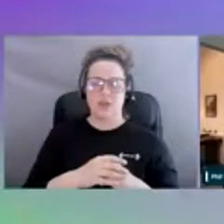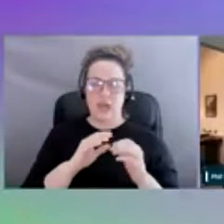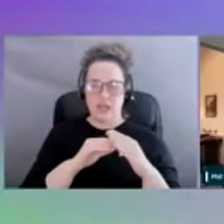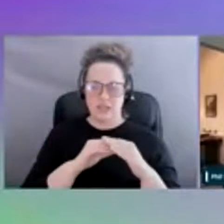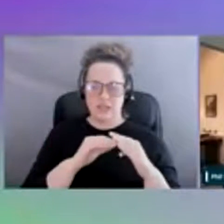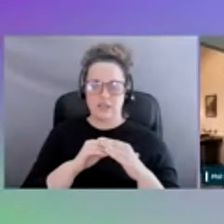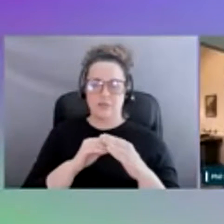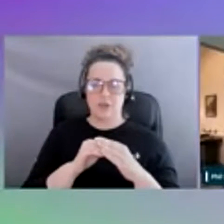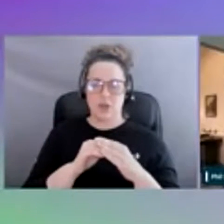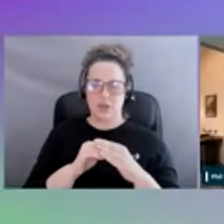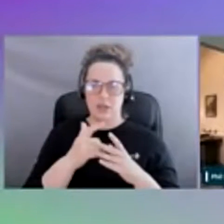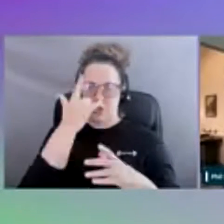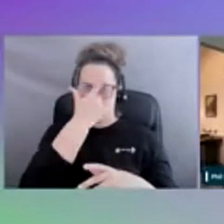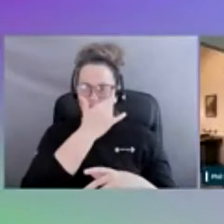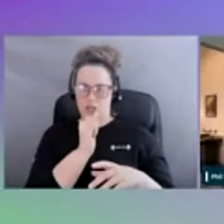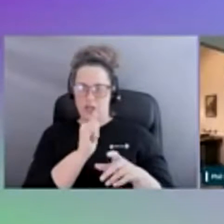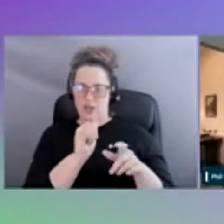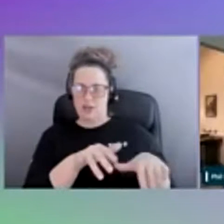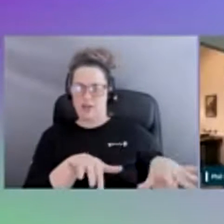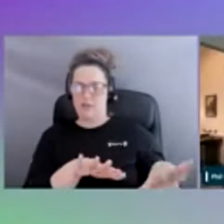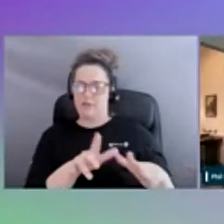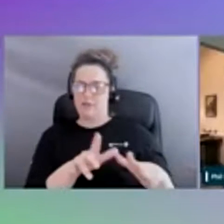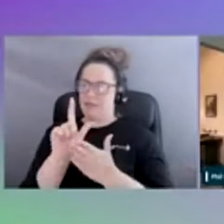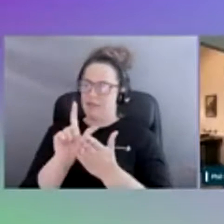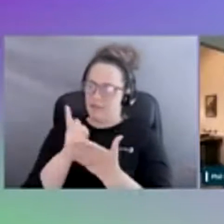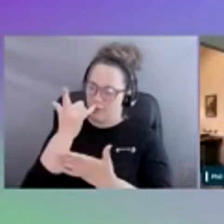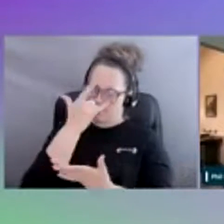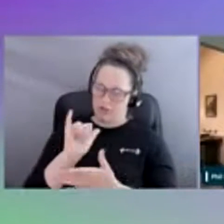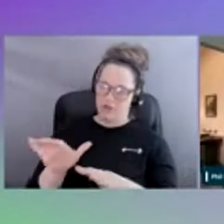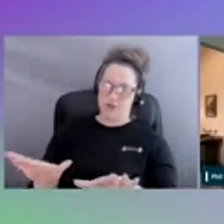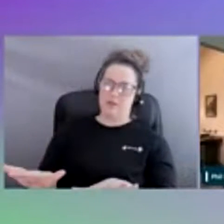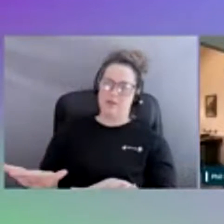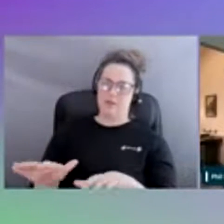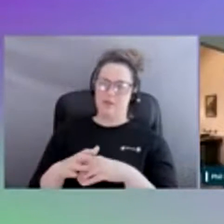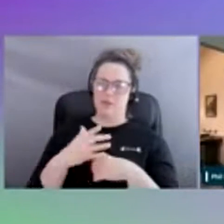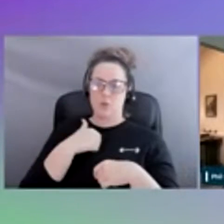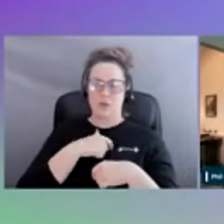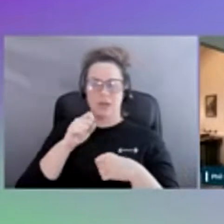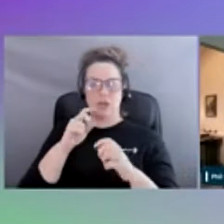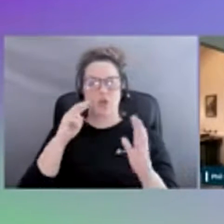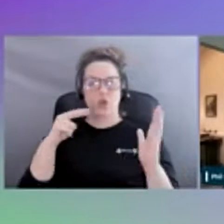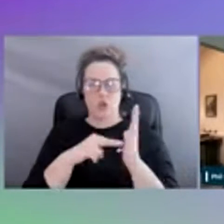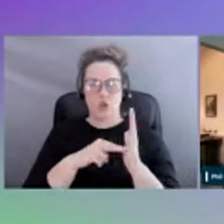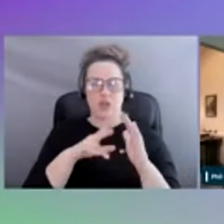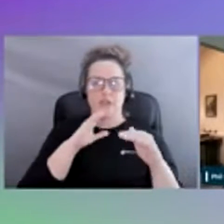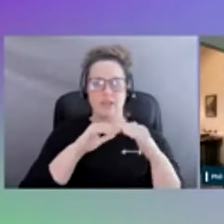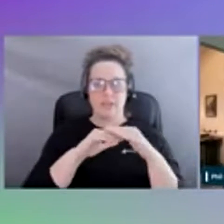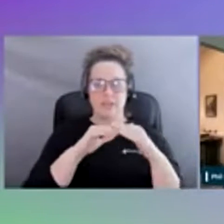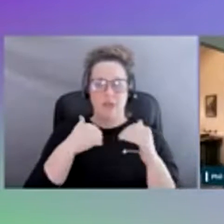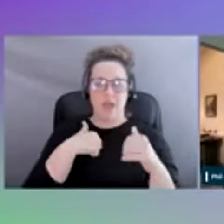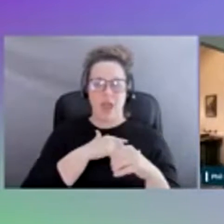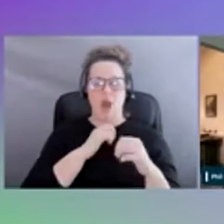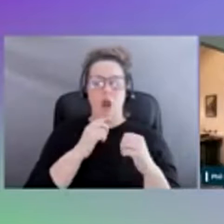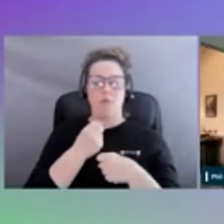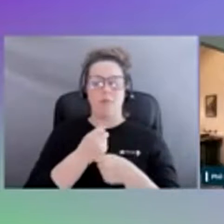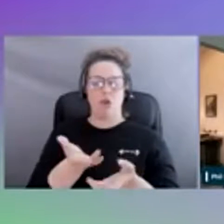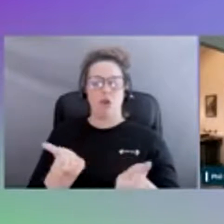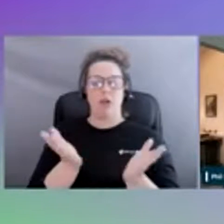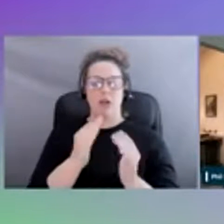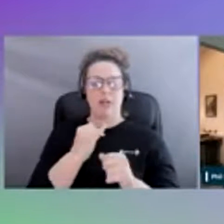accessibility landscape. This is the legal landscape for them. So therefore, we need to look at the accessibility of our product. If you want to